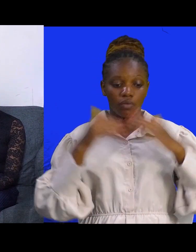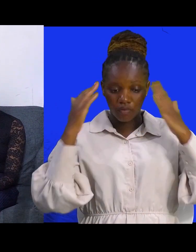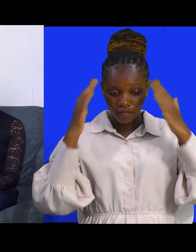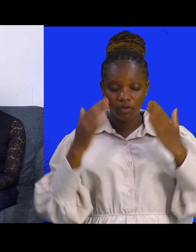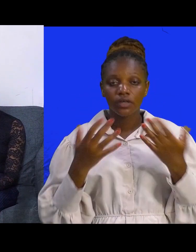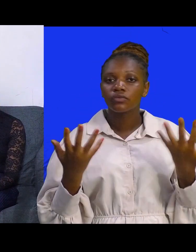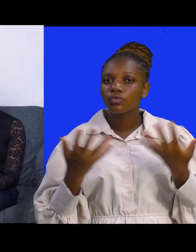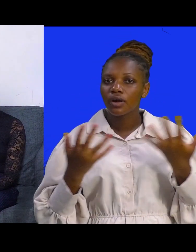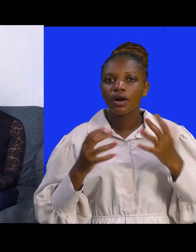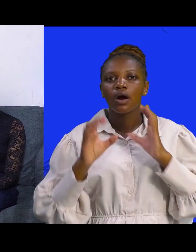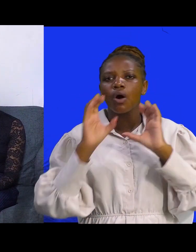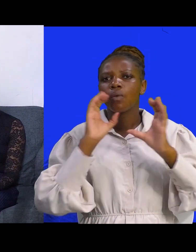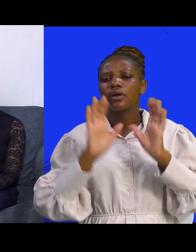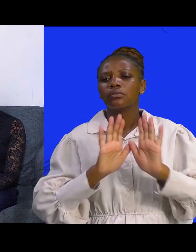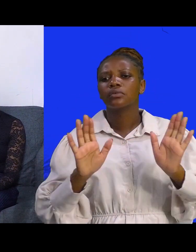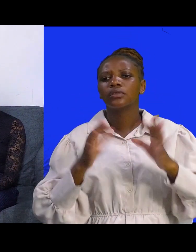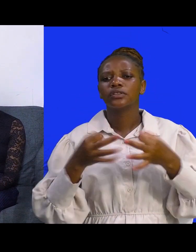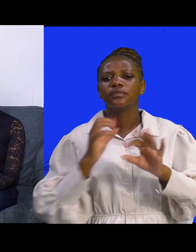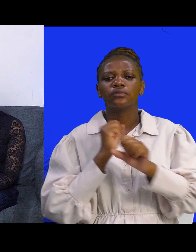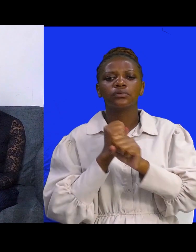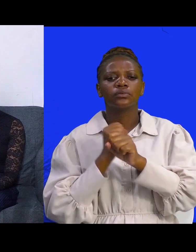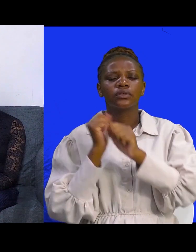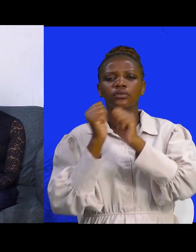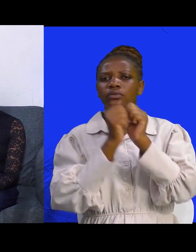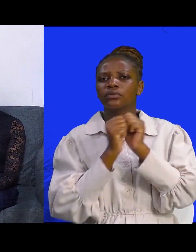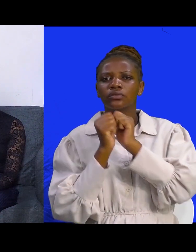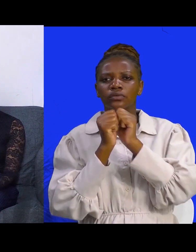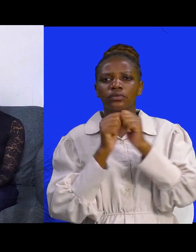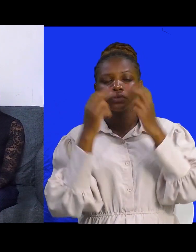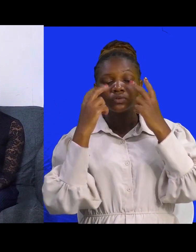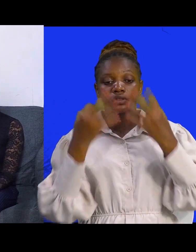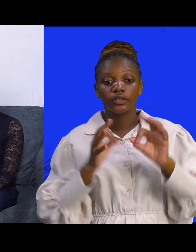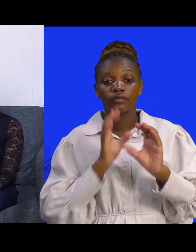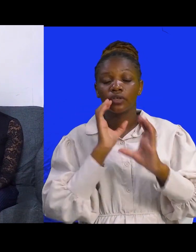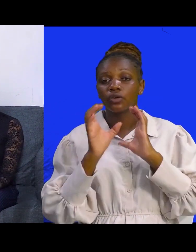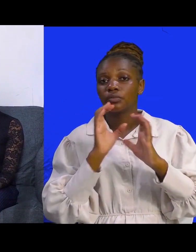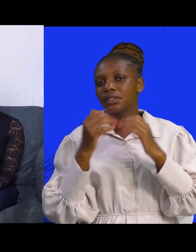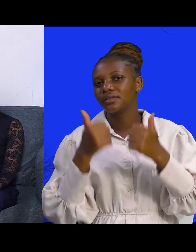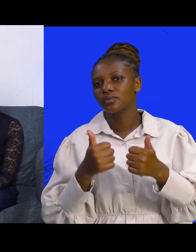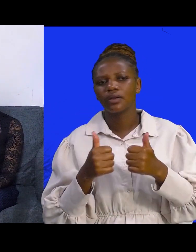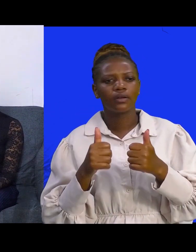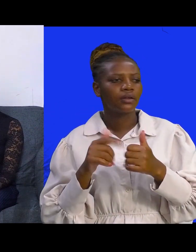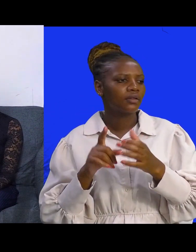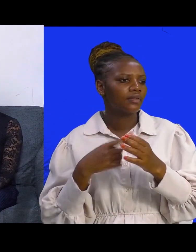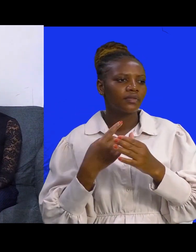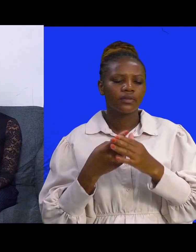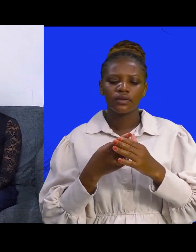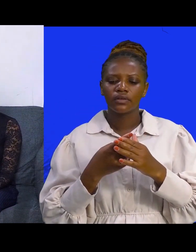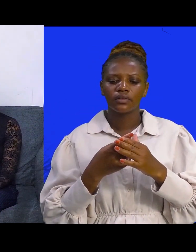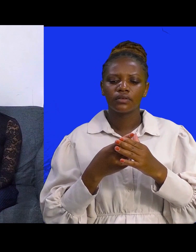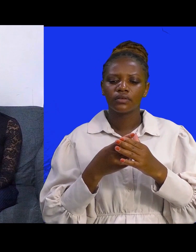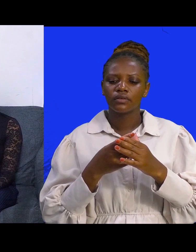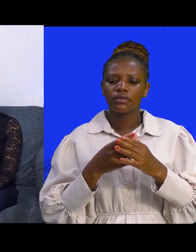at the end of the day, it's communication. So even if we work together to see if you are communicating it